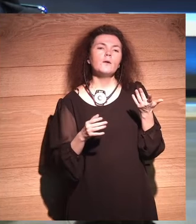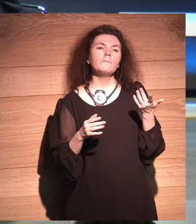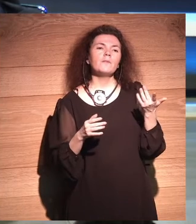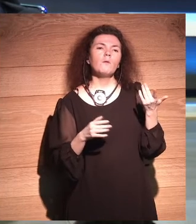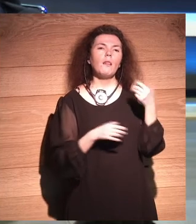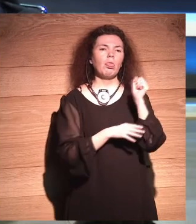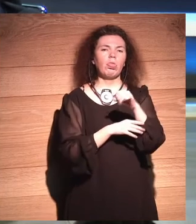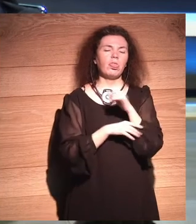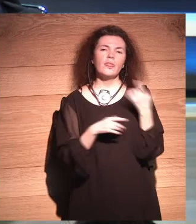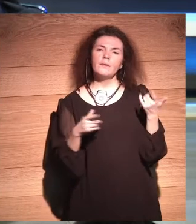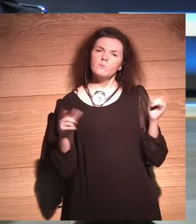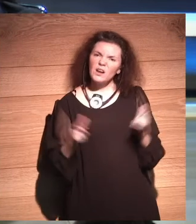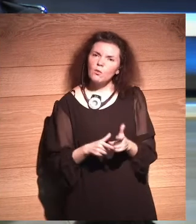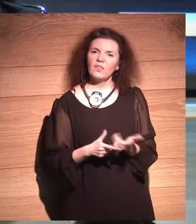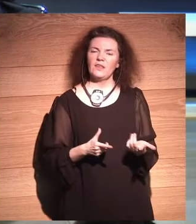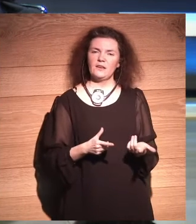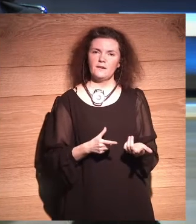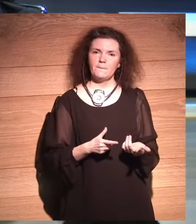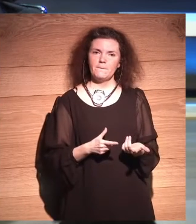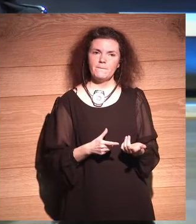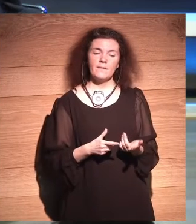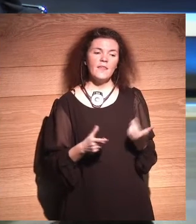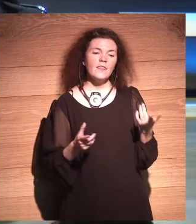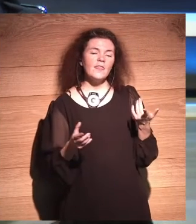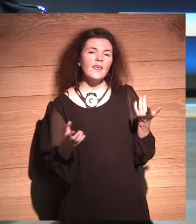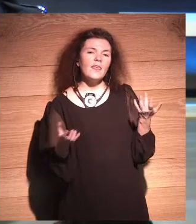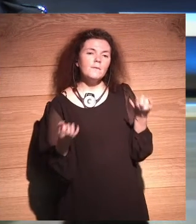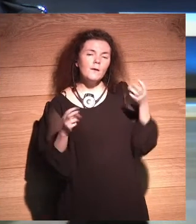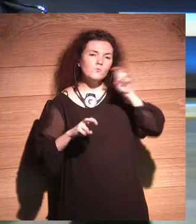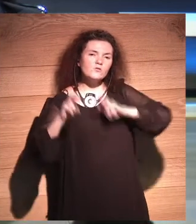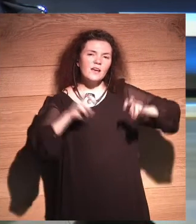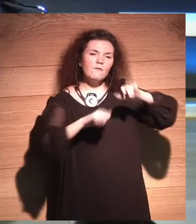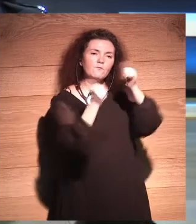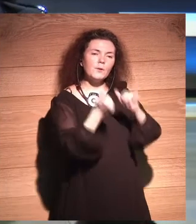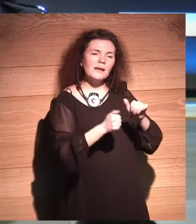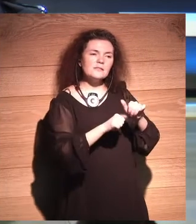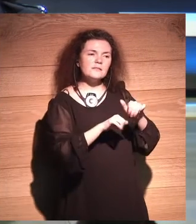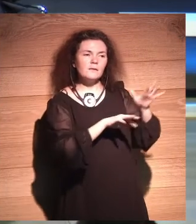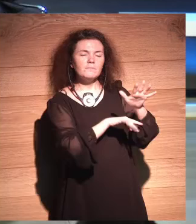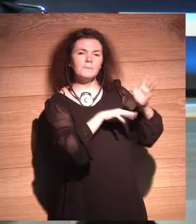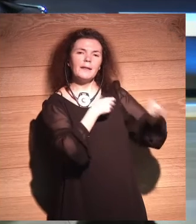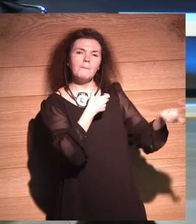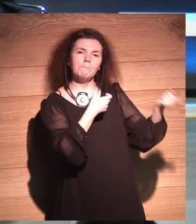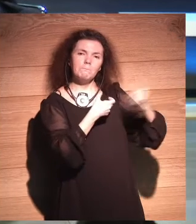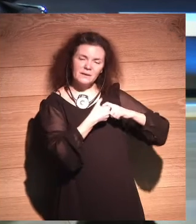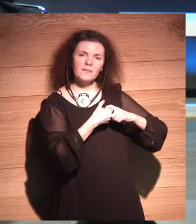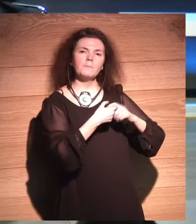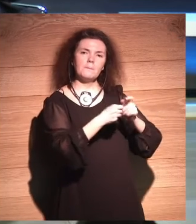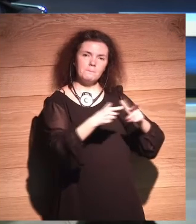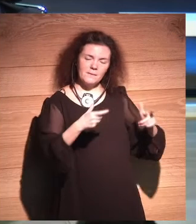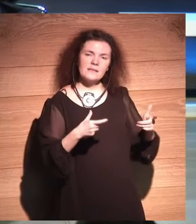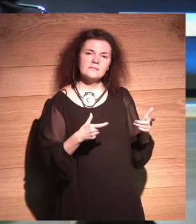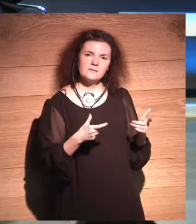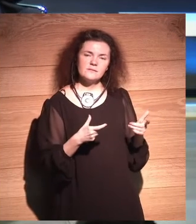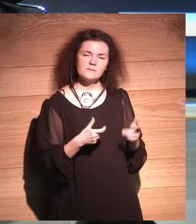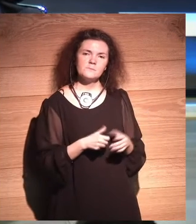which more people can and want to participate. Should I participate in voting? There's a lot of debate mathematically about